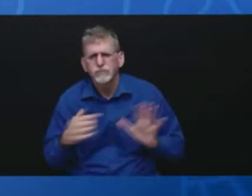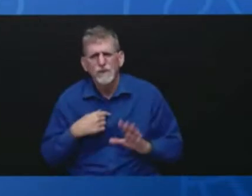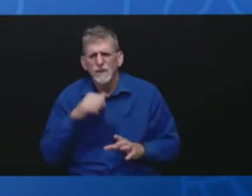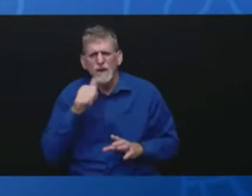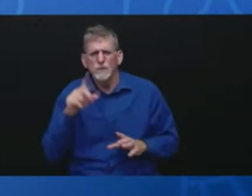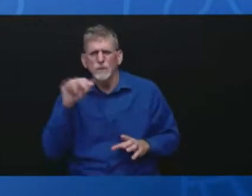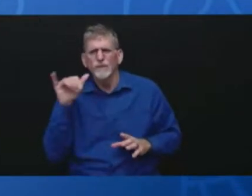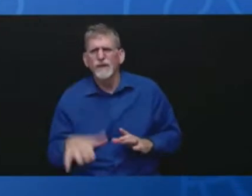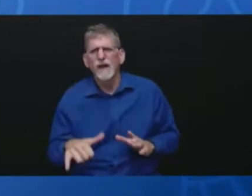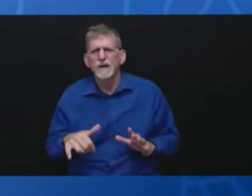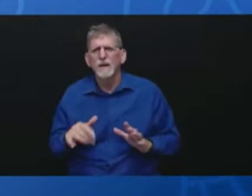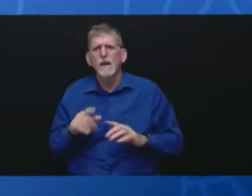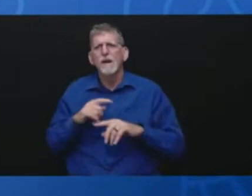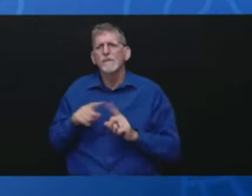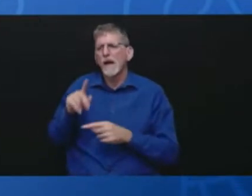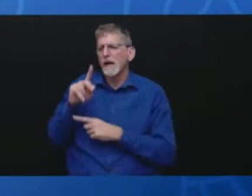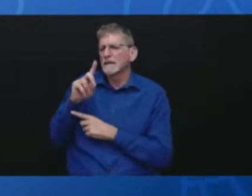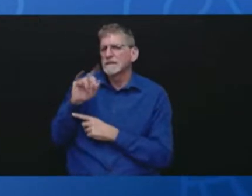an ambassador and her statements.